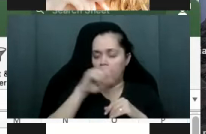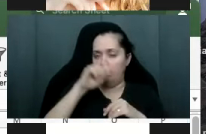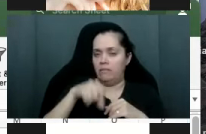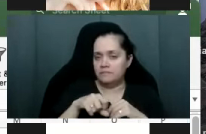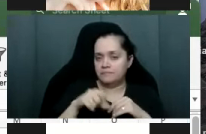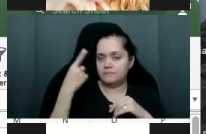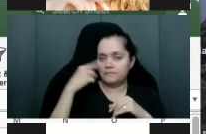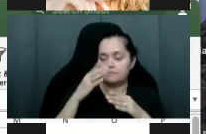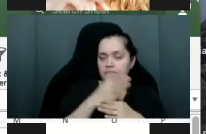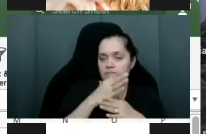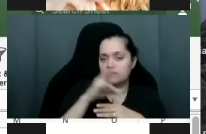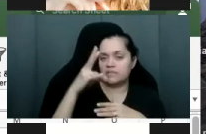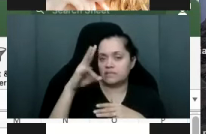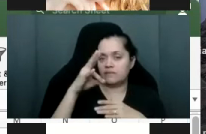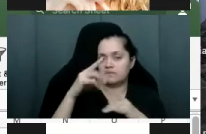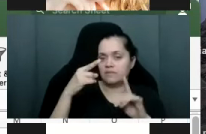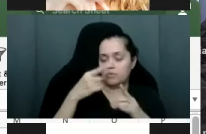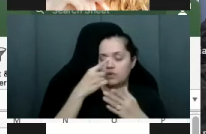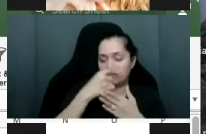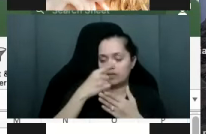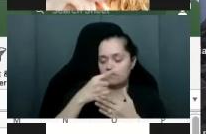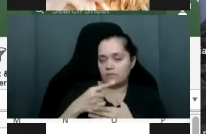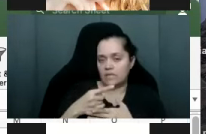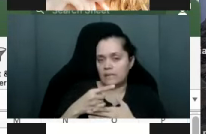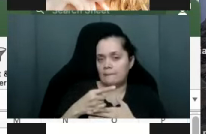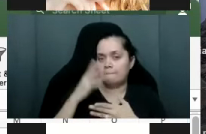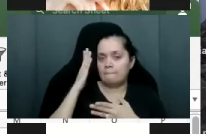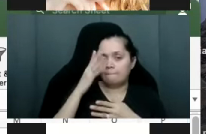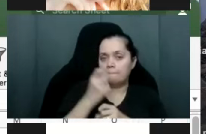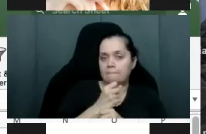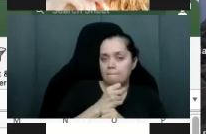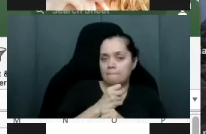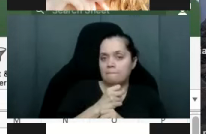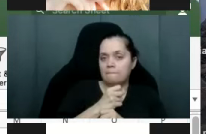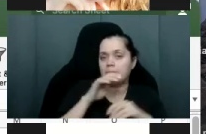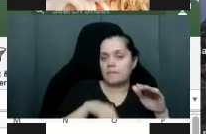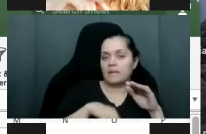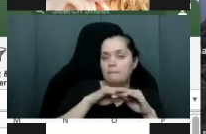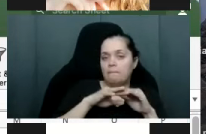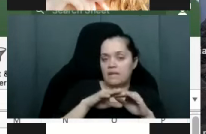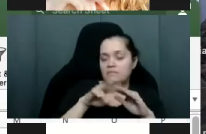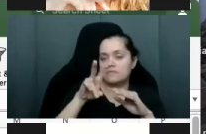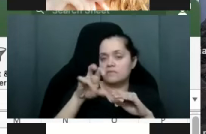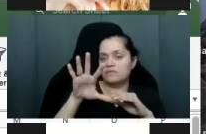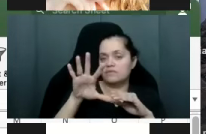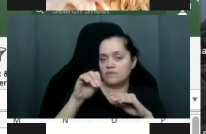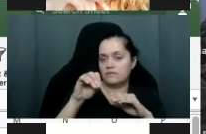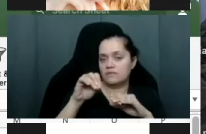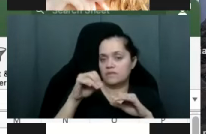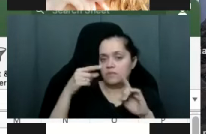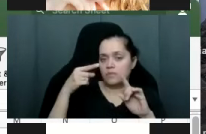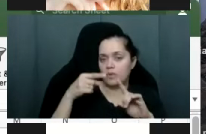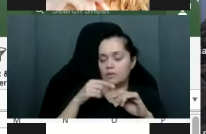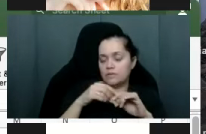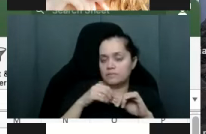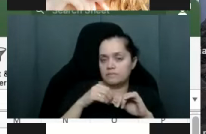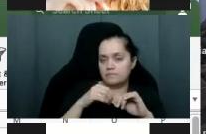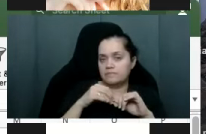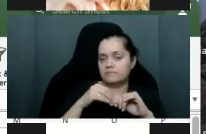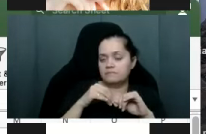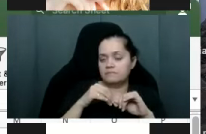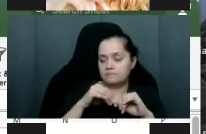average 17 points per week, you will reach the maximum of 250 out of